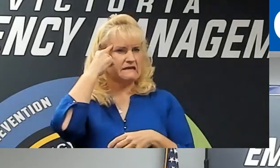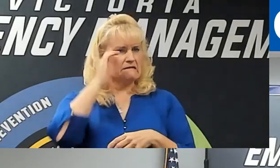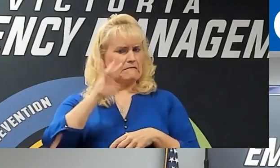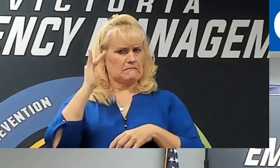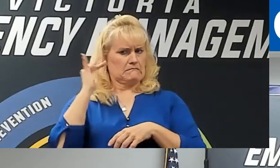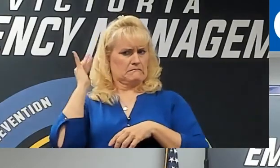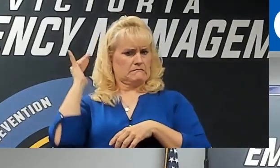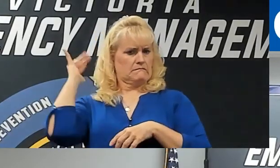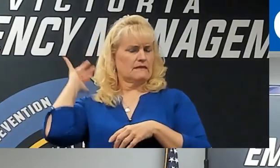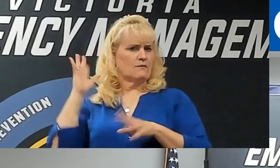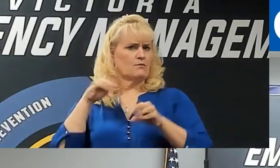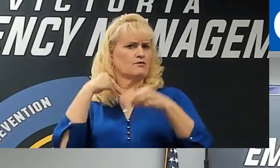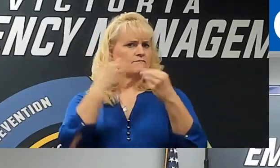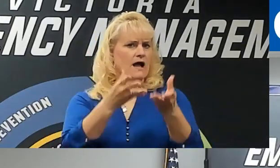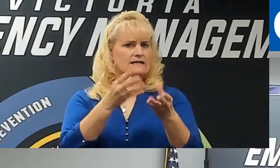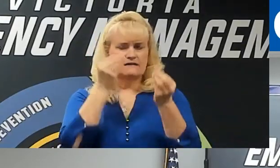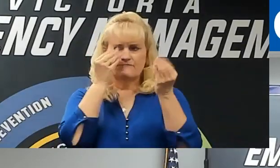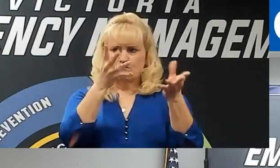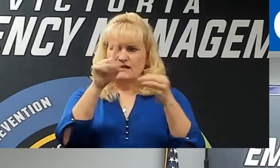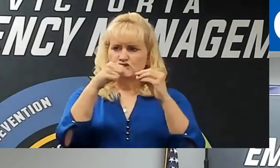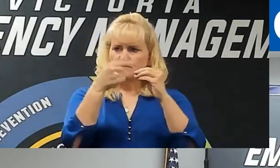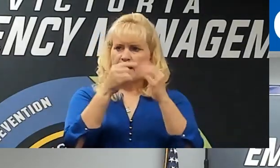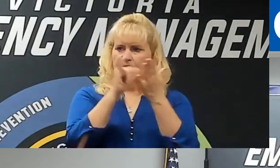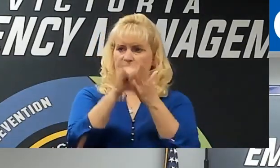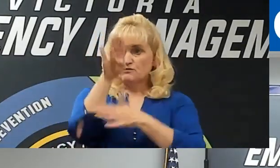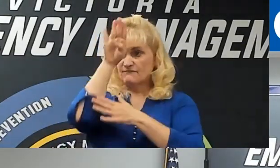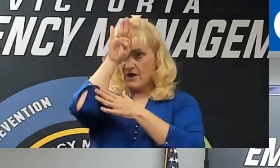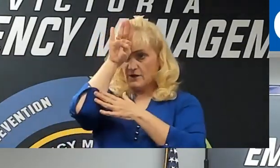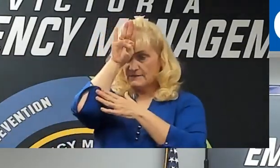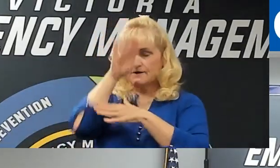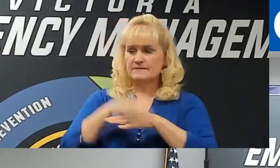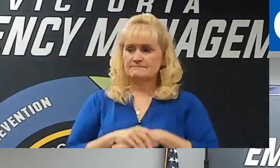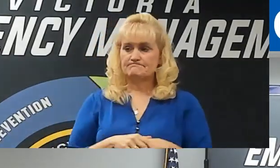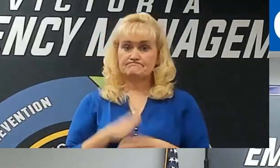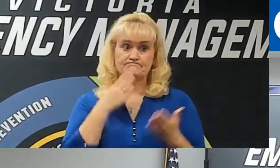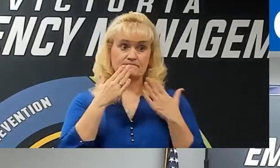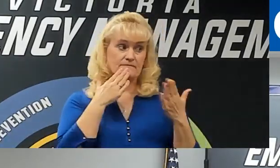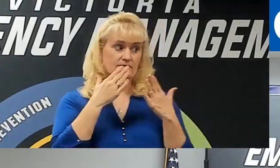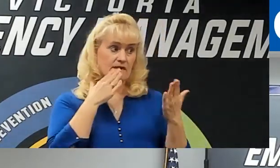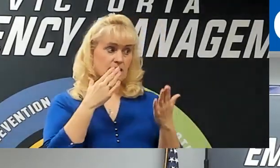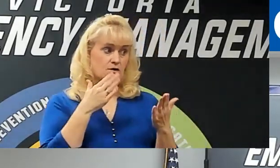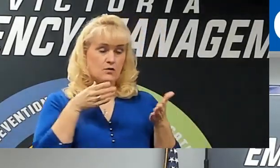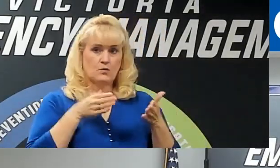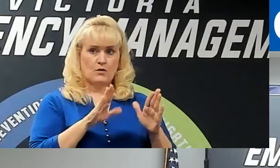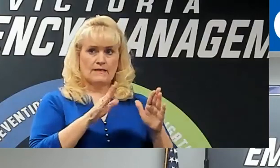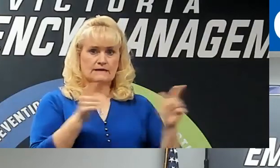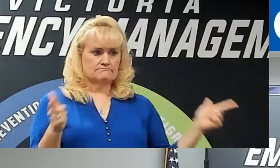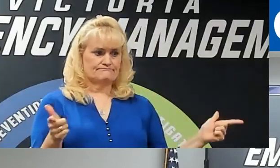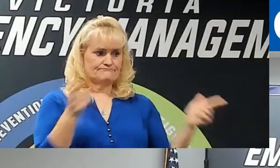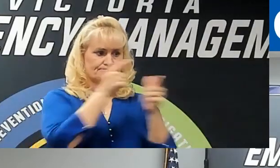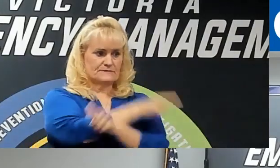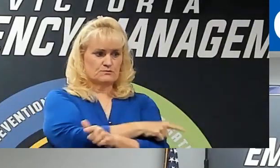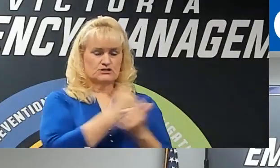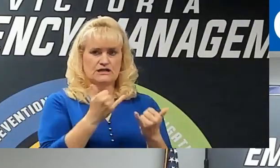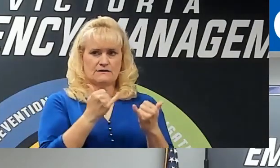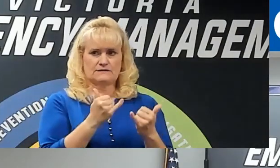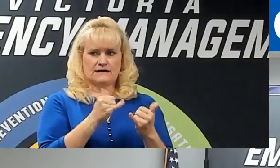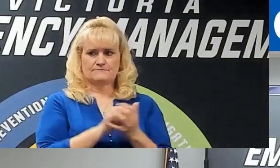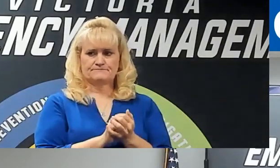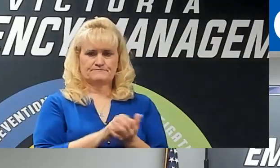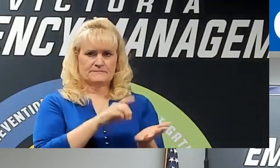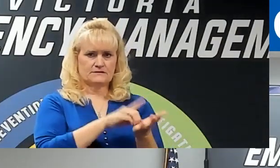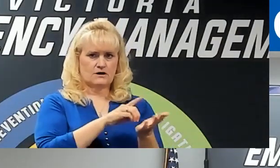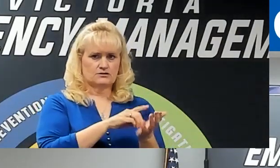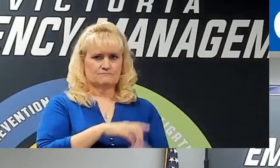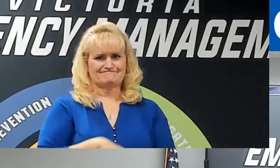with. Okay. Very good. Thank you all. Thank you. We'll let Dr. McNeill and David Gonzales step